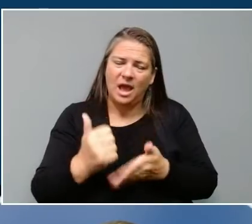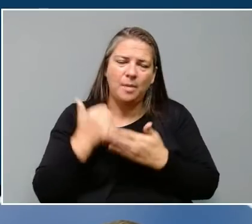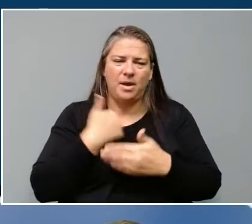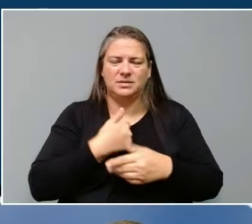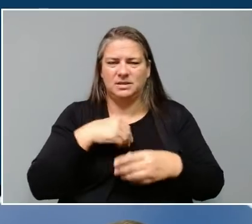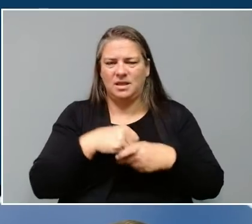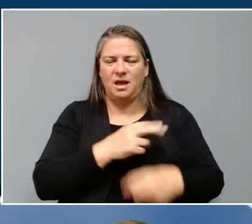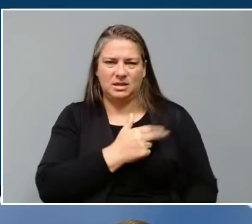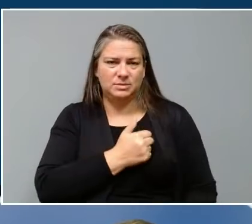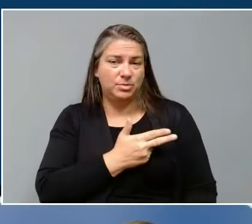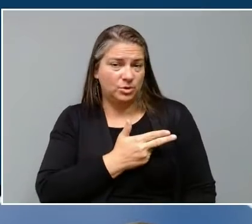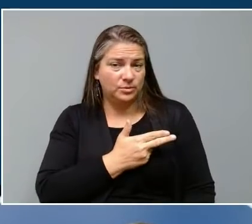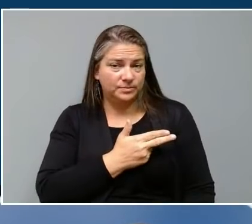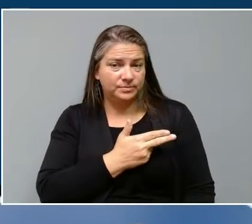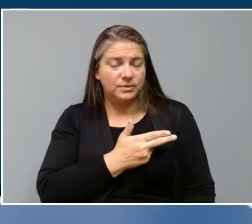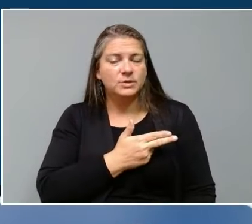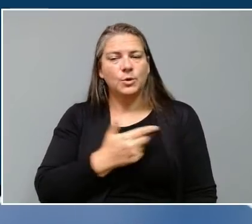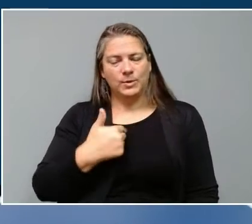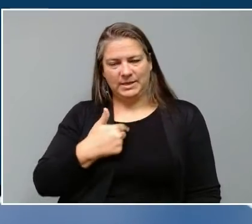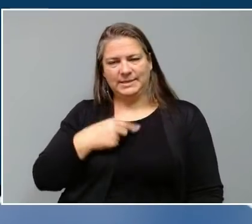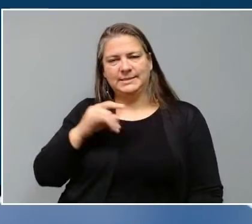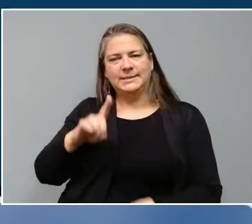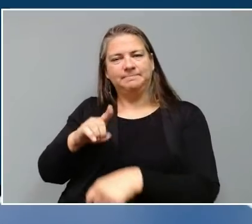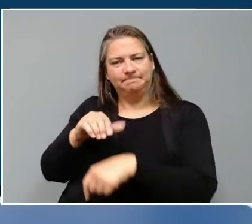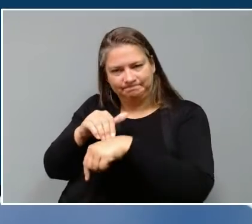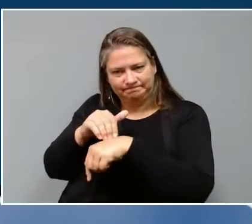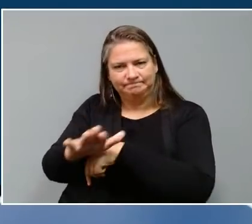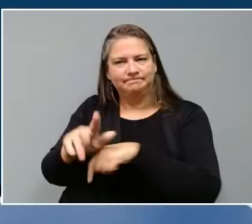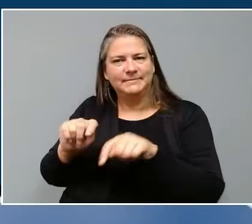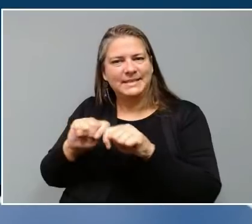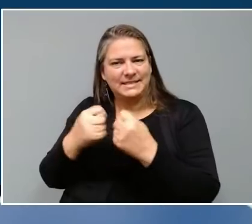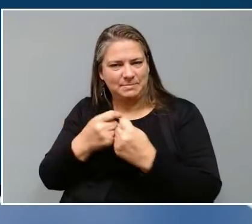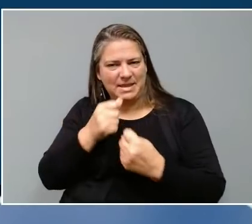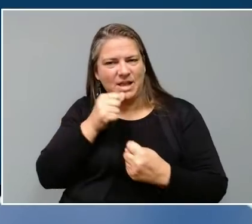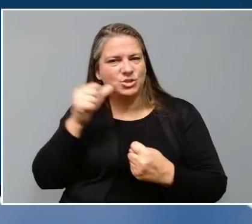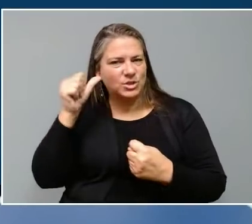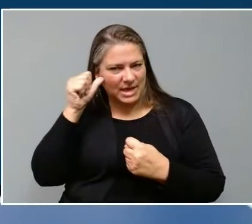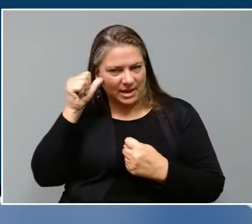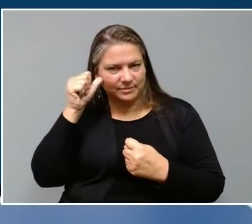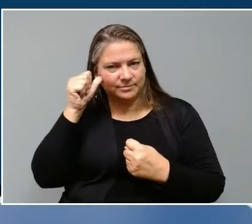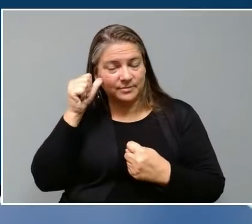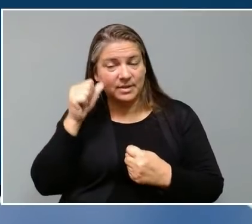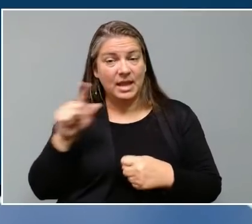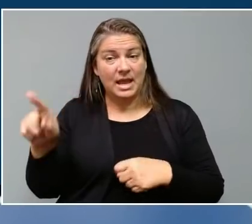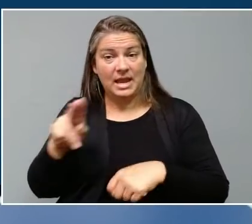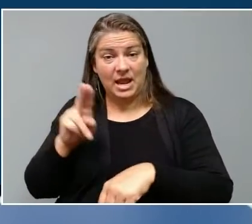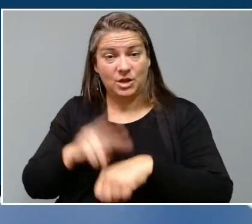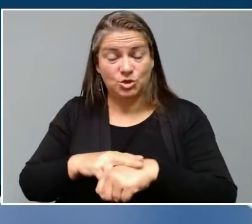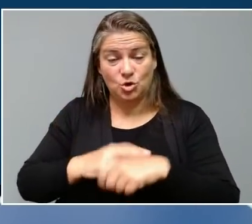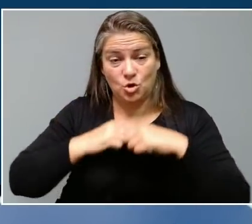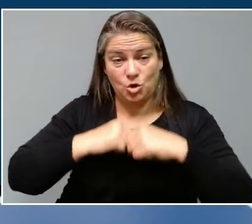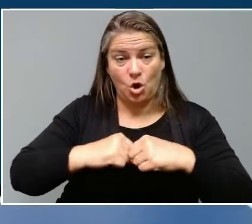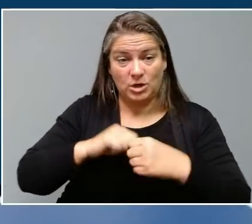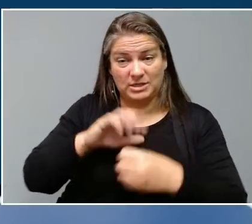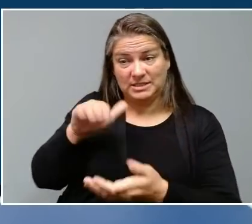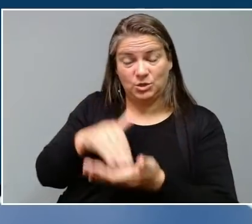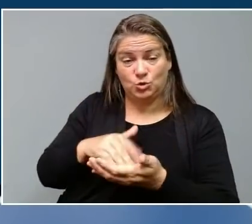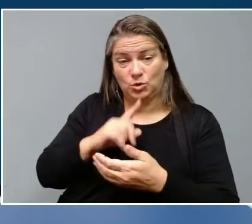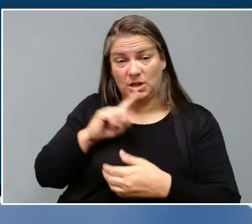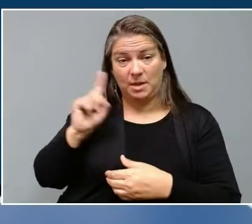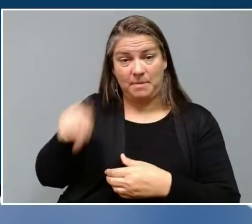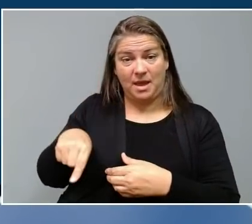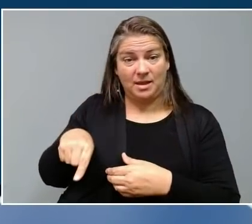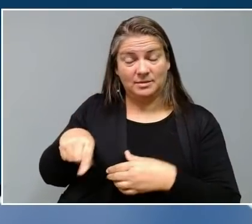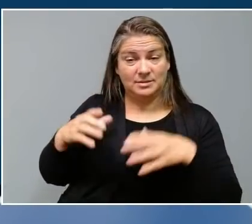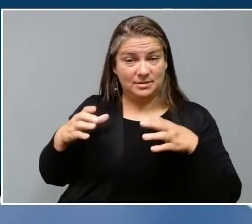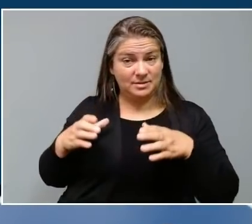we initiated these teams yesterday. The dedicated National Guard Central Command heads